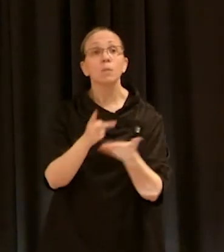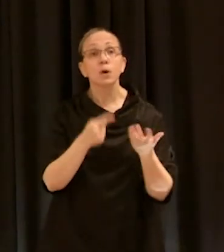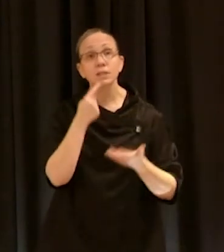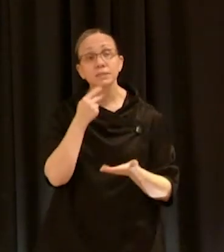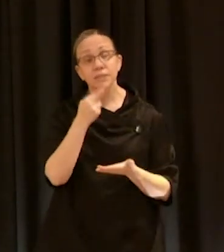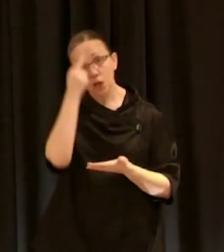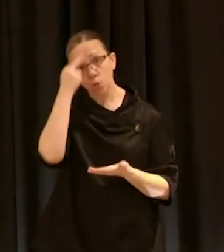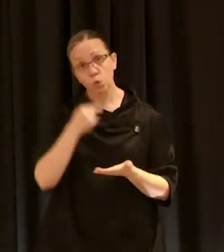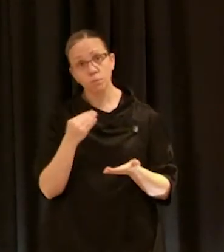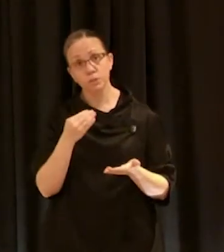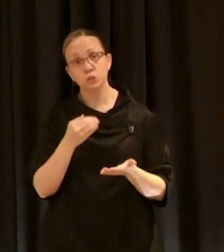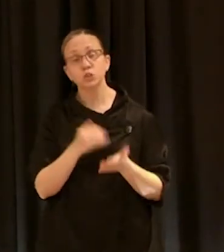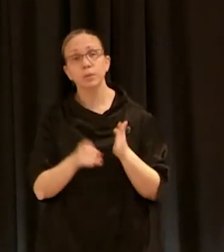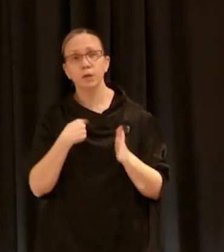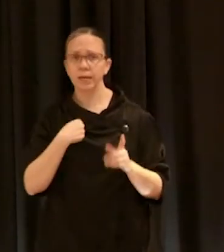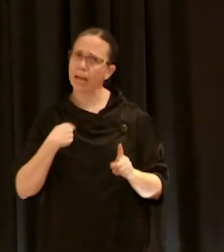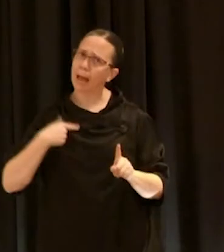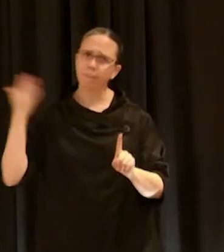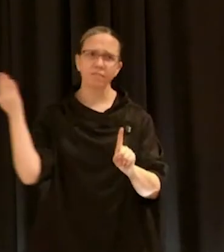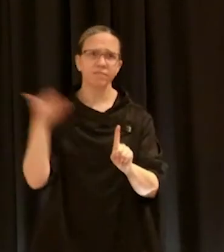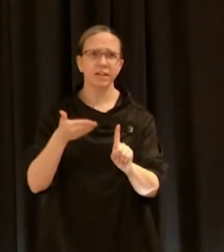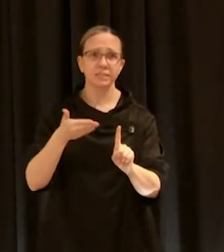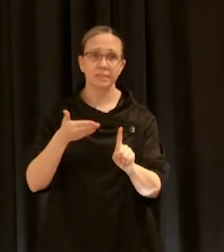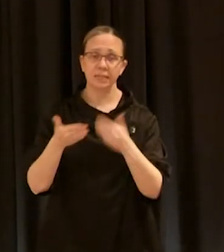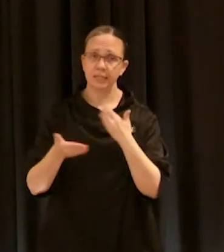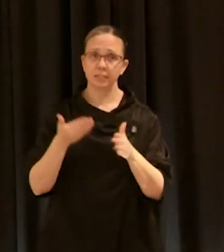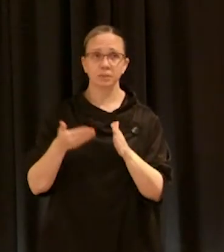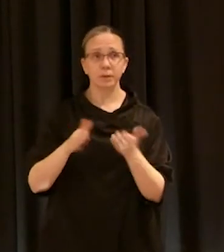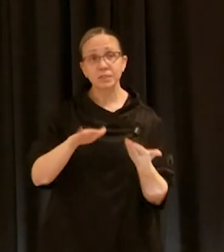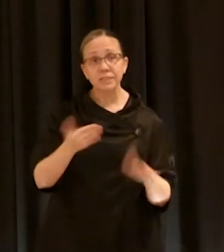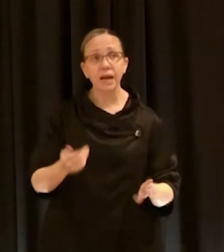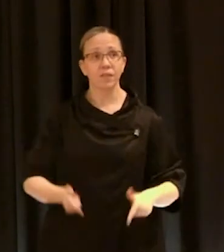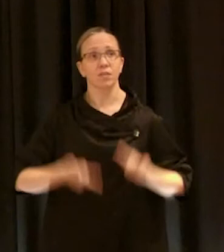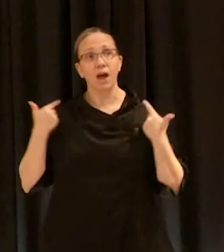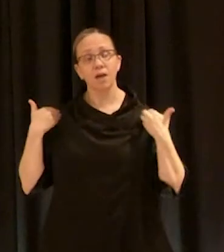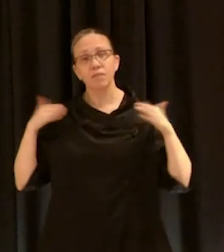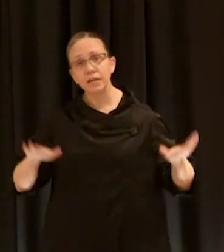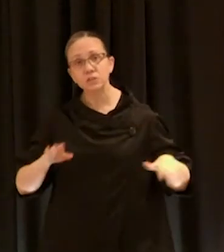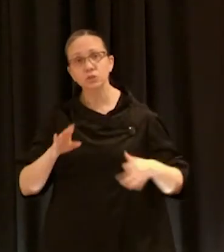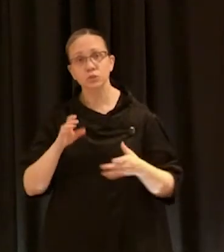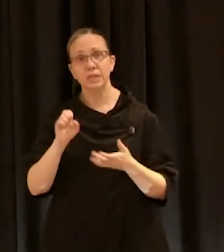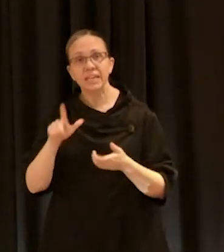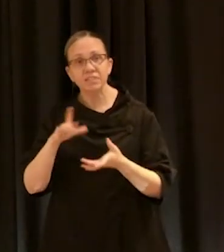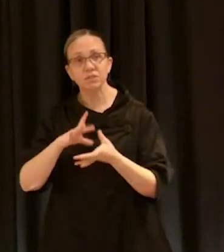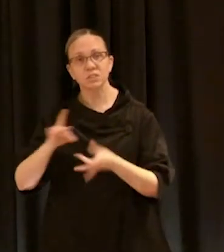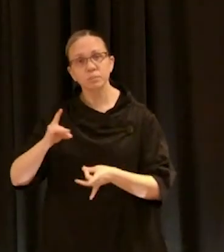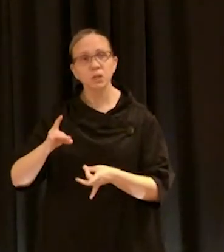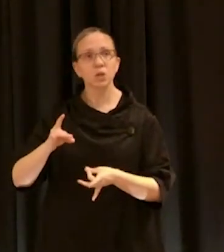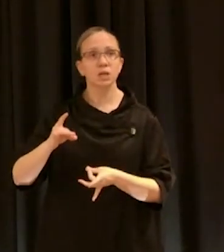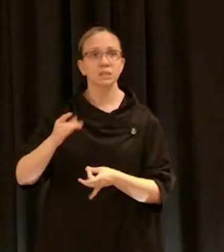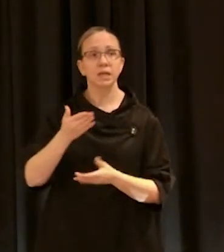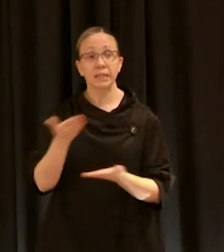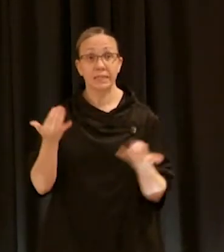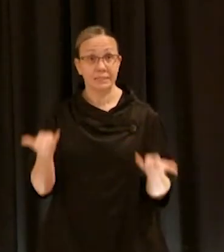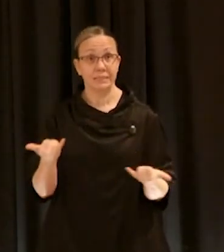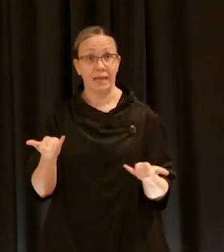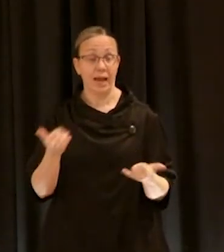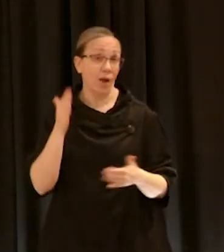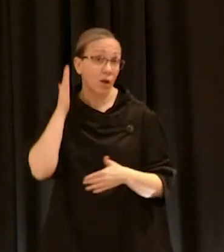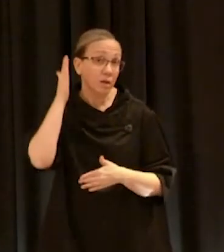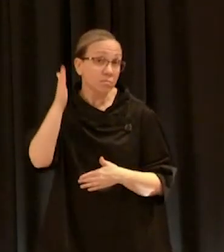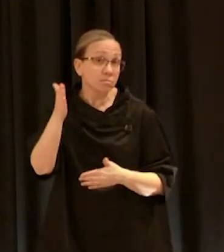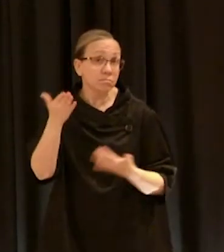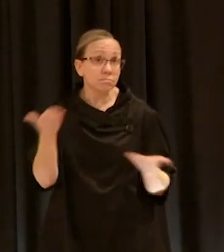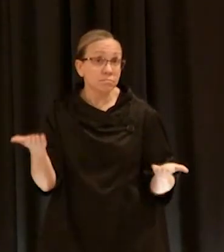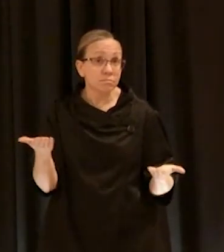Romans chapter 8. I am persuaded, I'm convinced, that neither death, nor life, nor angels, nor principalities, nor powers, nor things present, nor